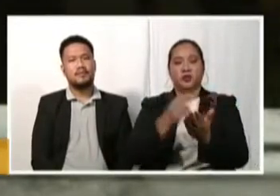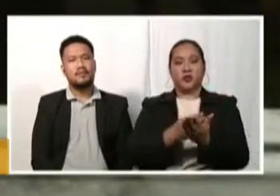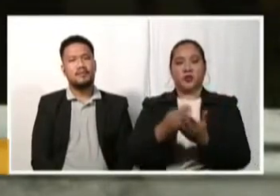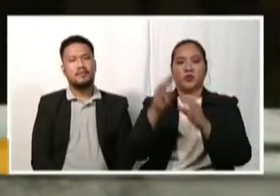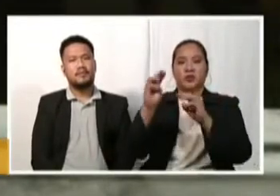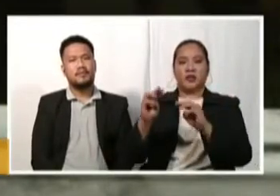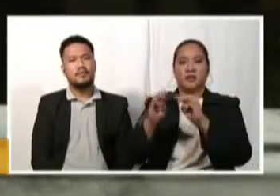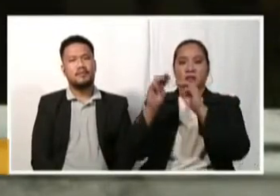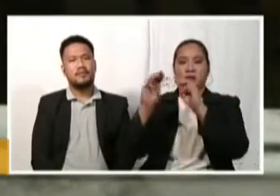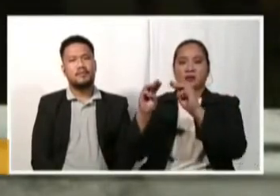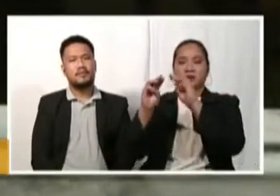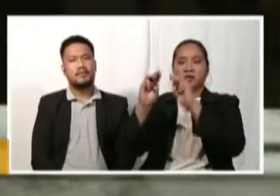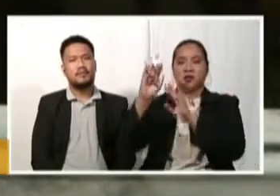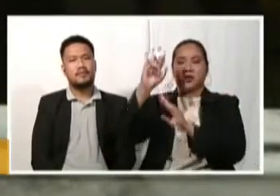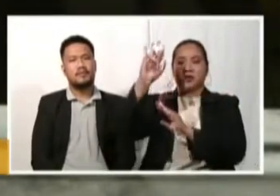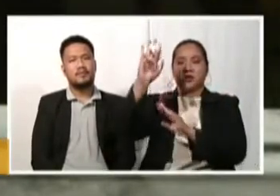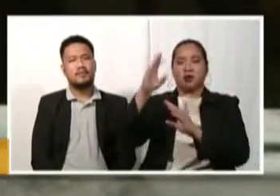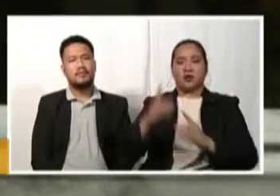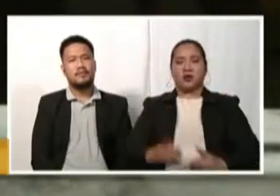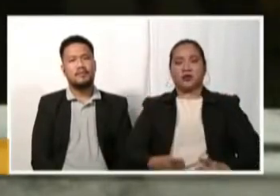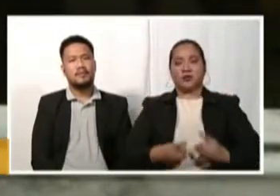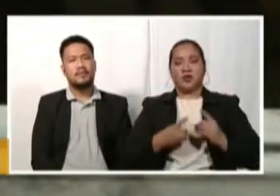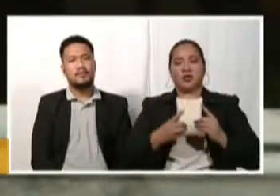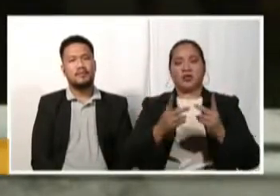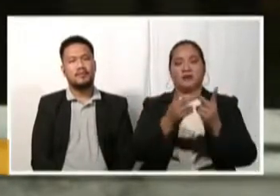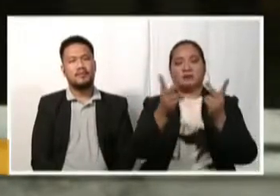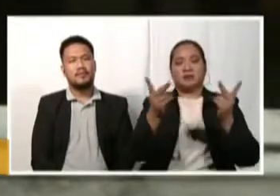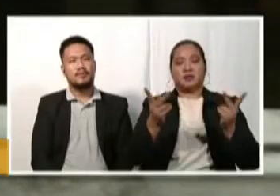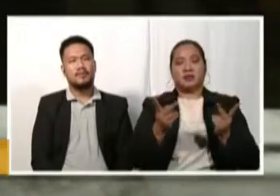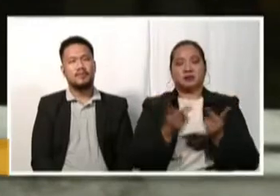mountain, to your dwelling place.